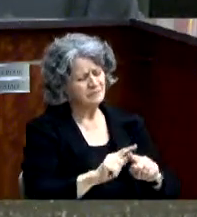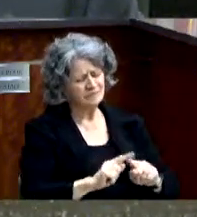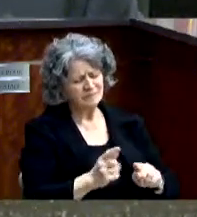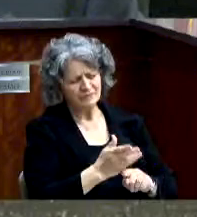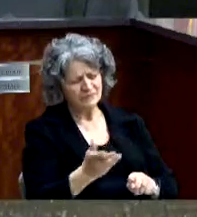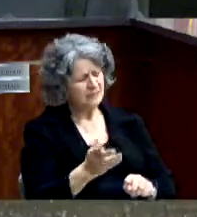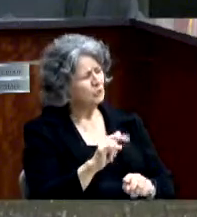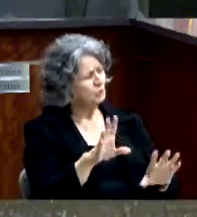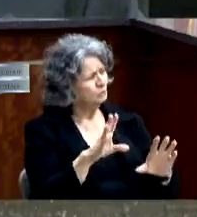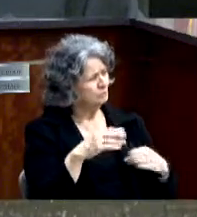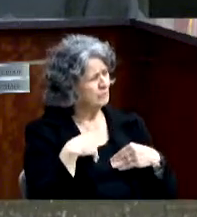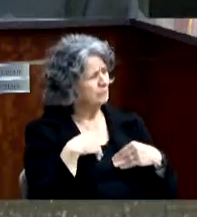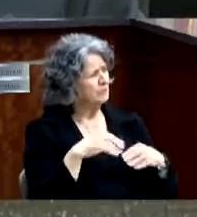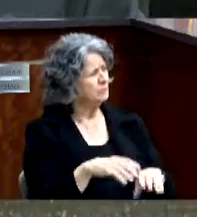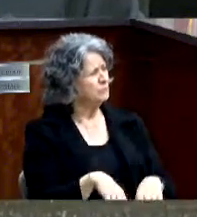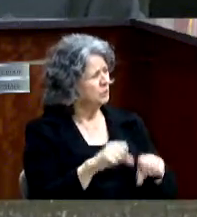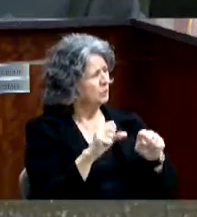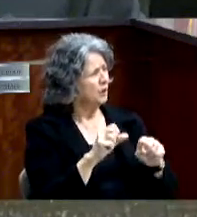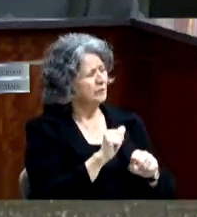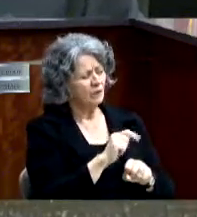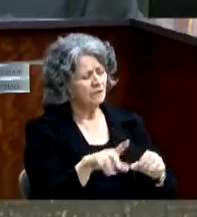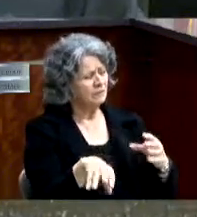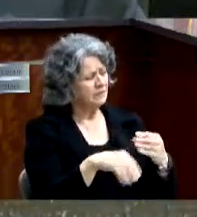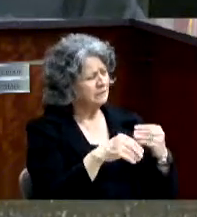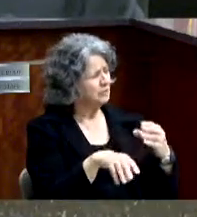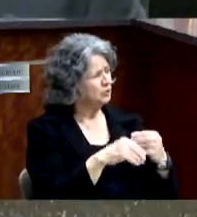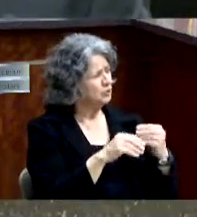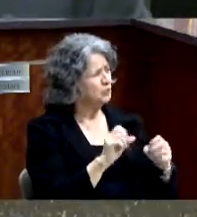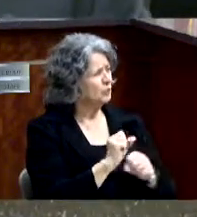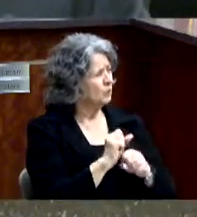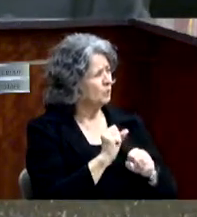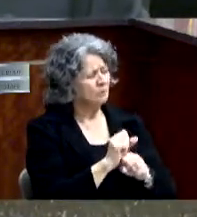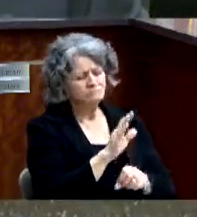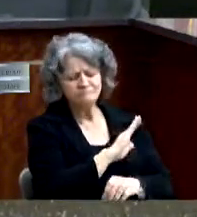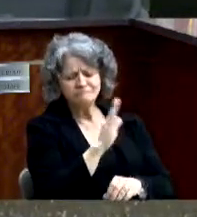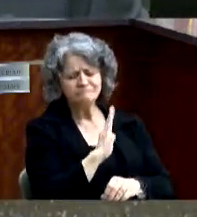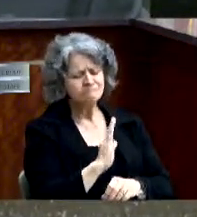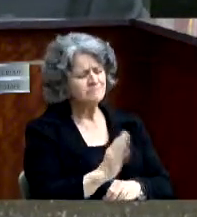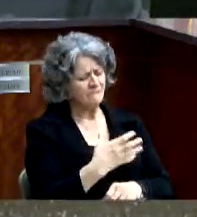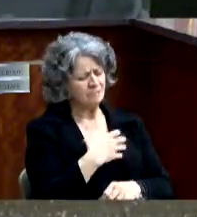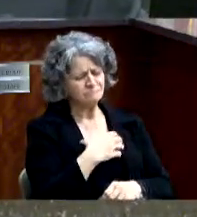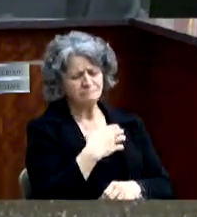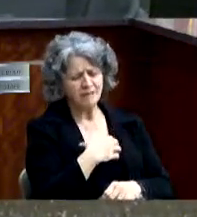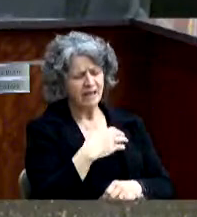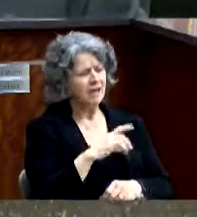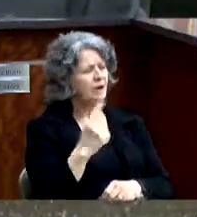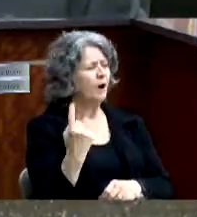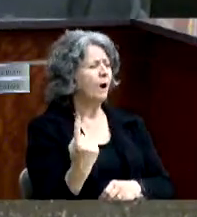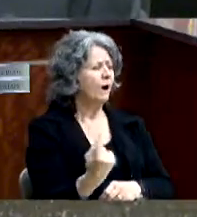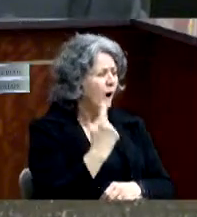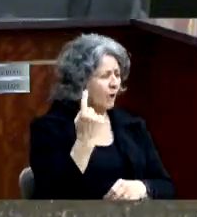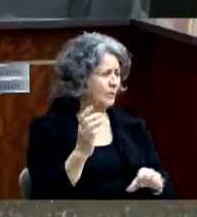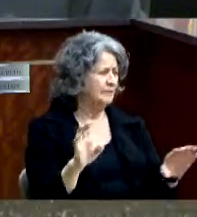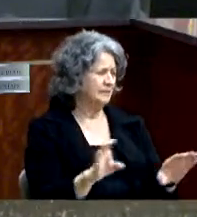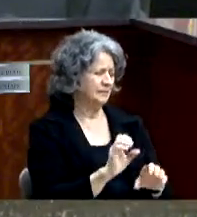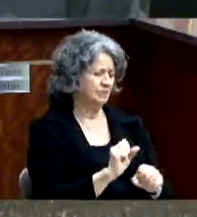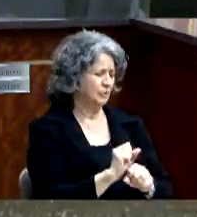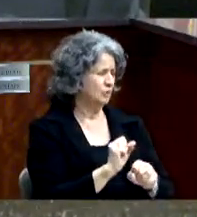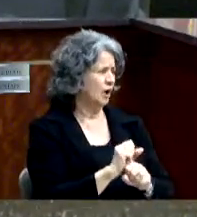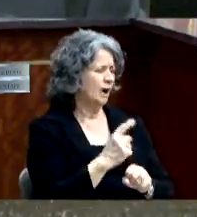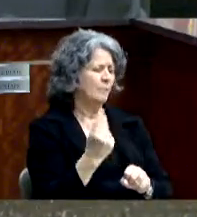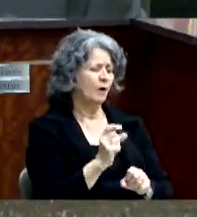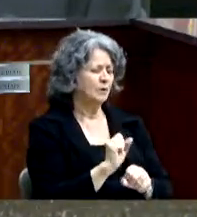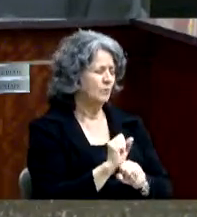facilities part that was added to you. Never griped, always got the job done, was always a partner with the mayor and